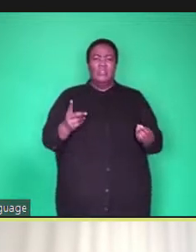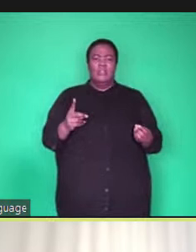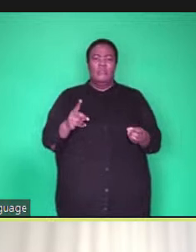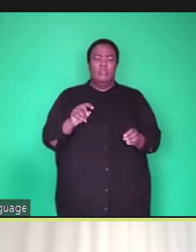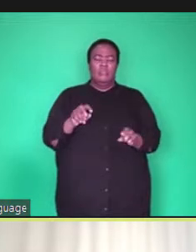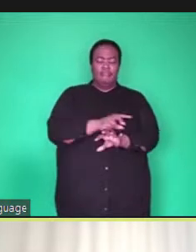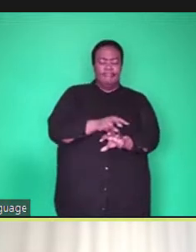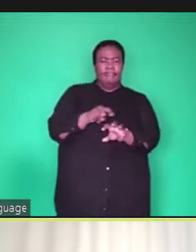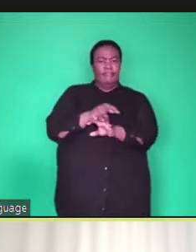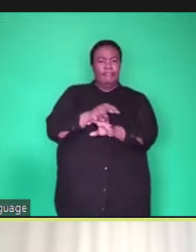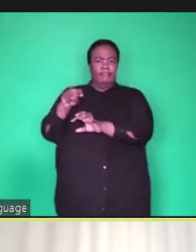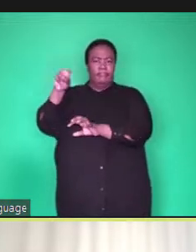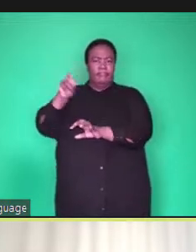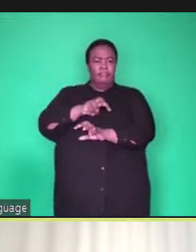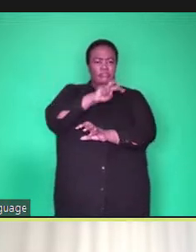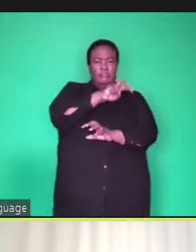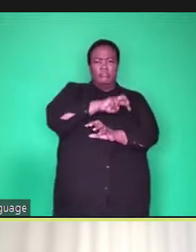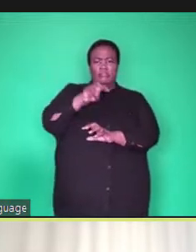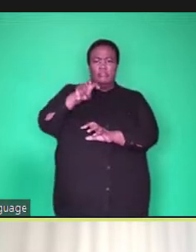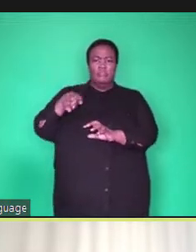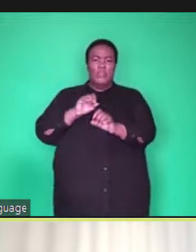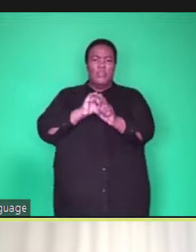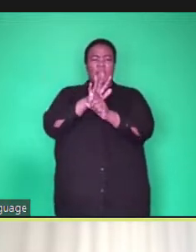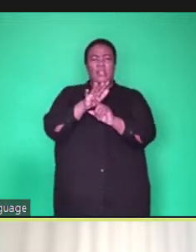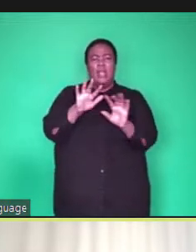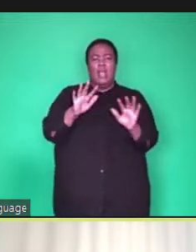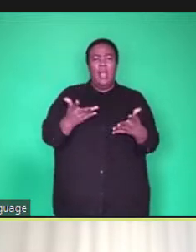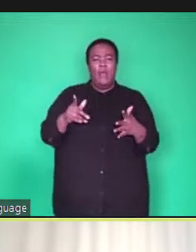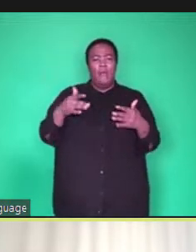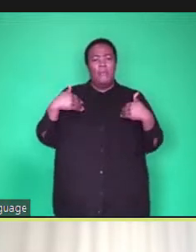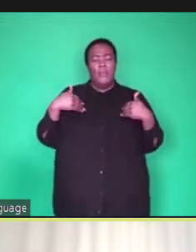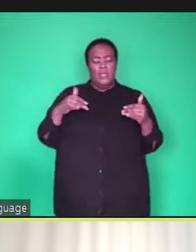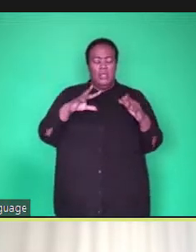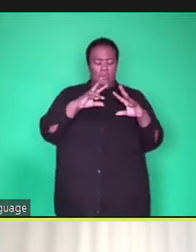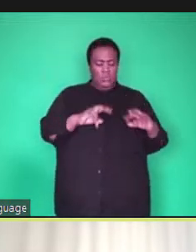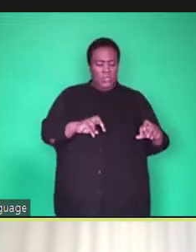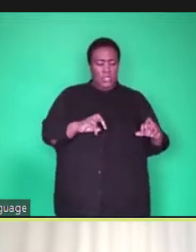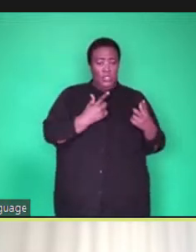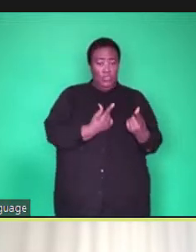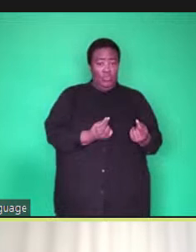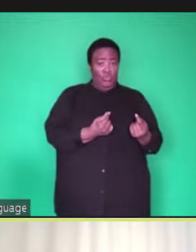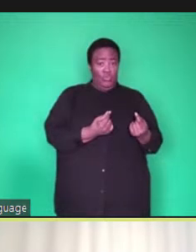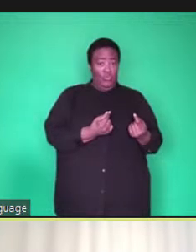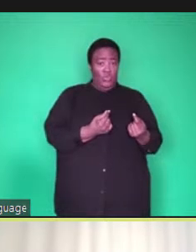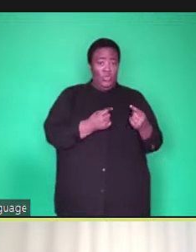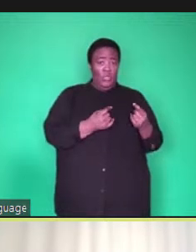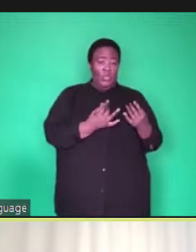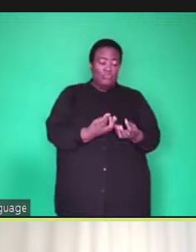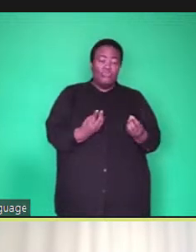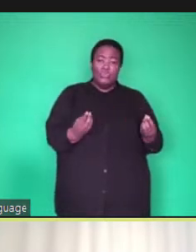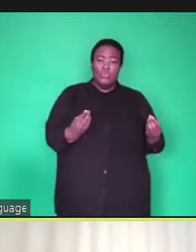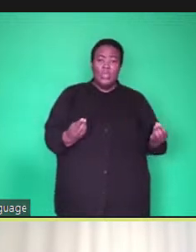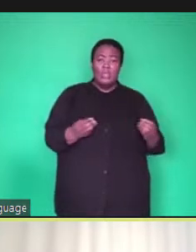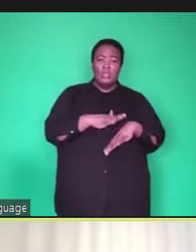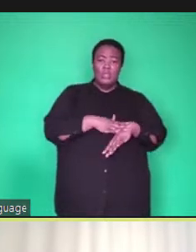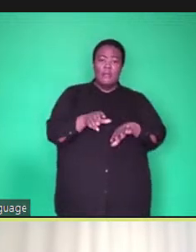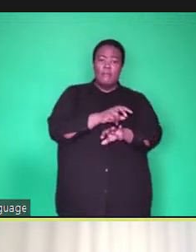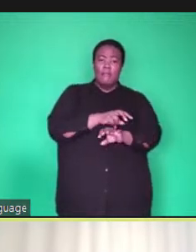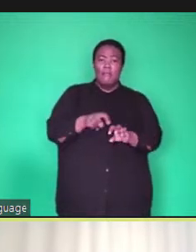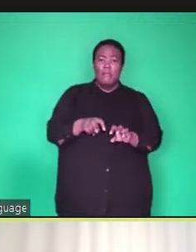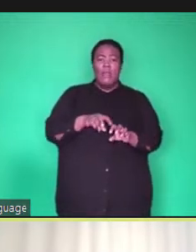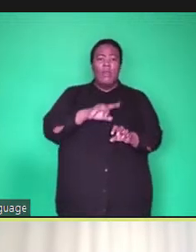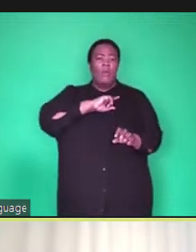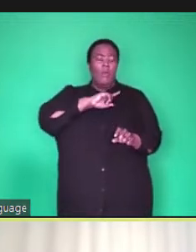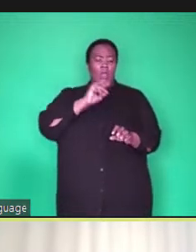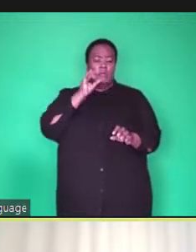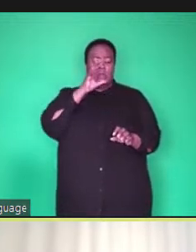routes. I started out to do research on children and child and maternal migration with the assumption that children